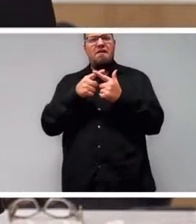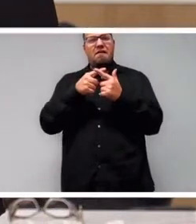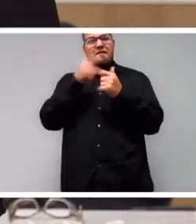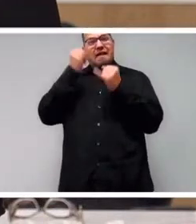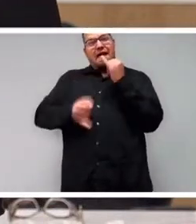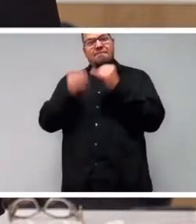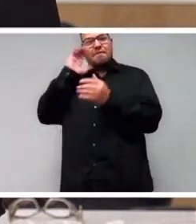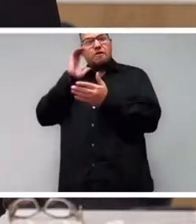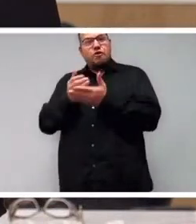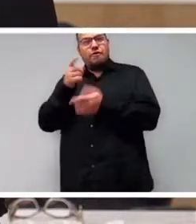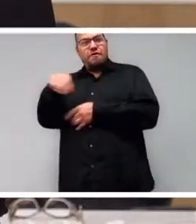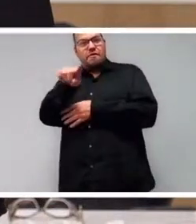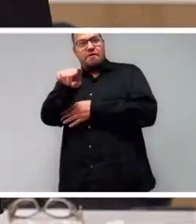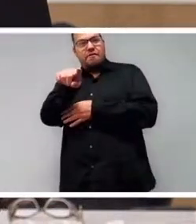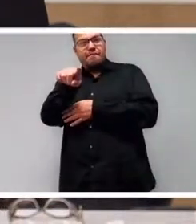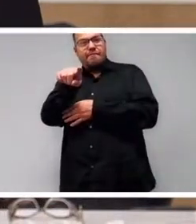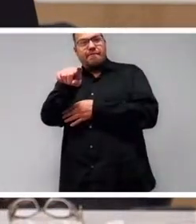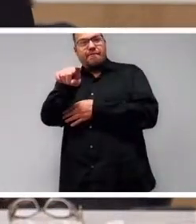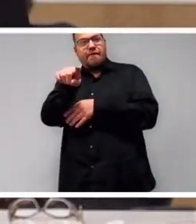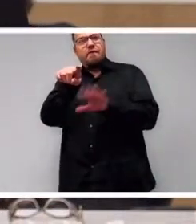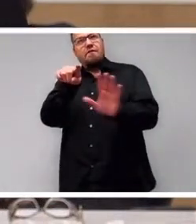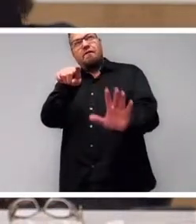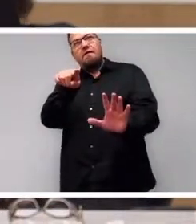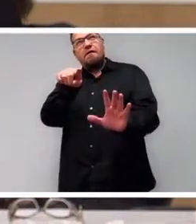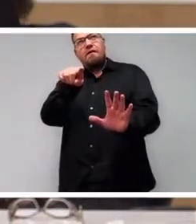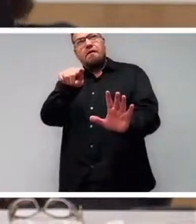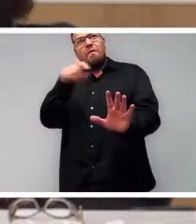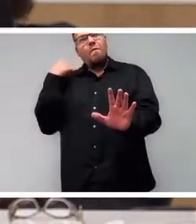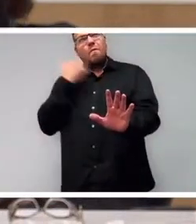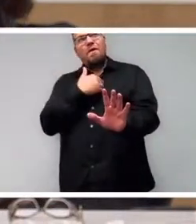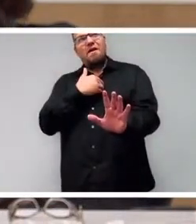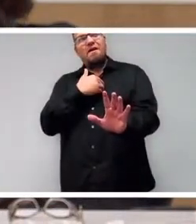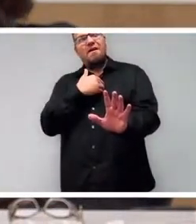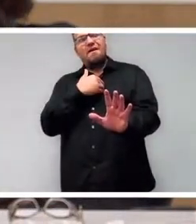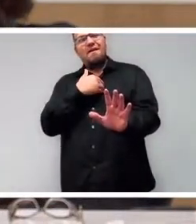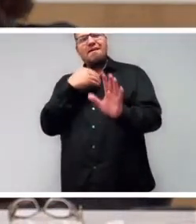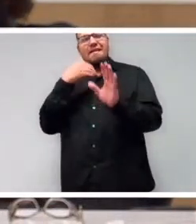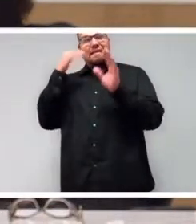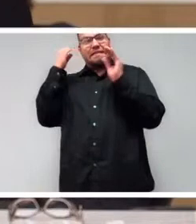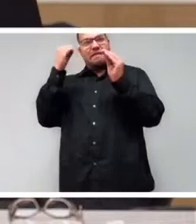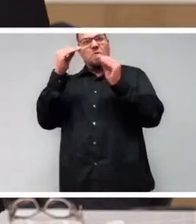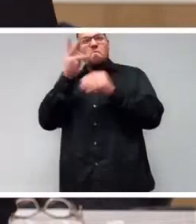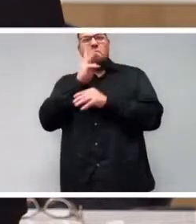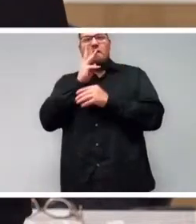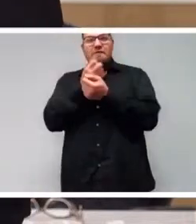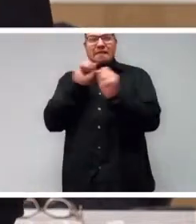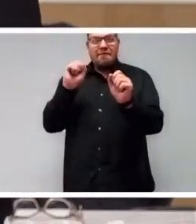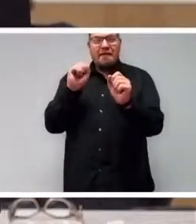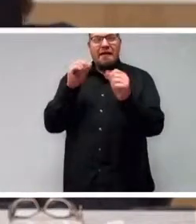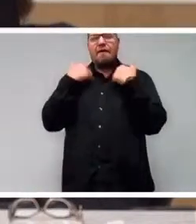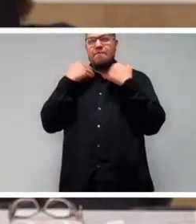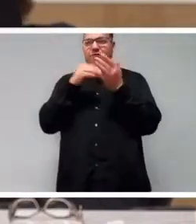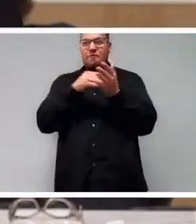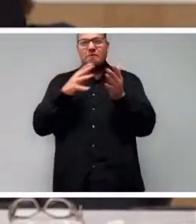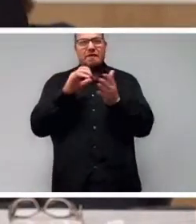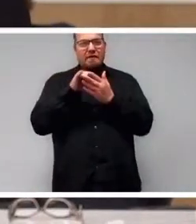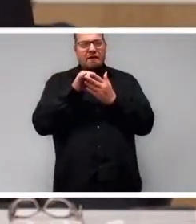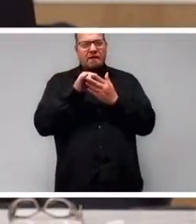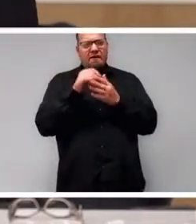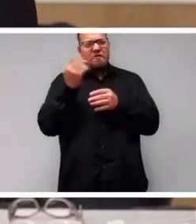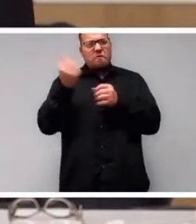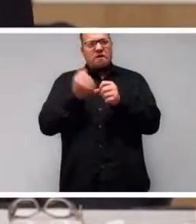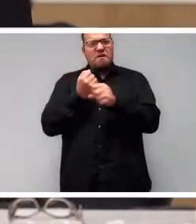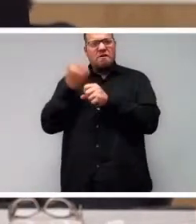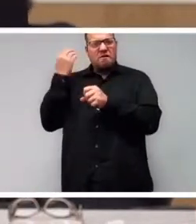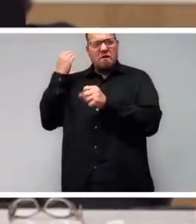there is, so we did teach water safety. We had some students that it was a couple years ago, and it